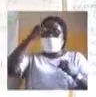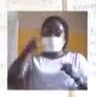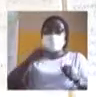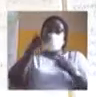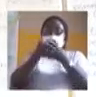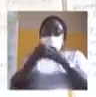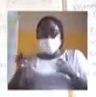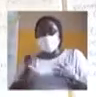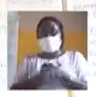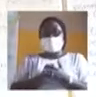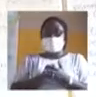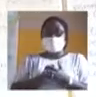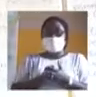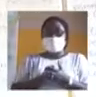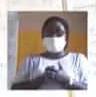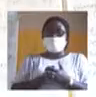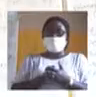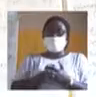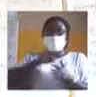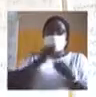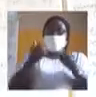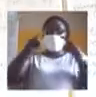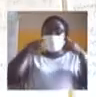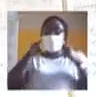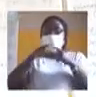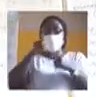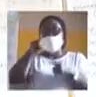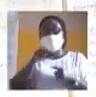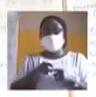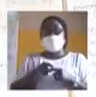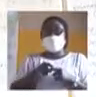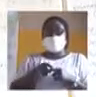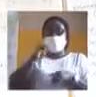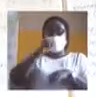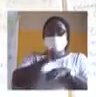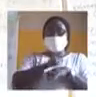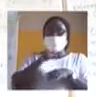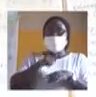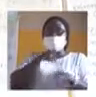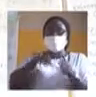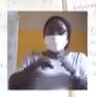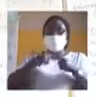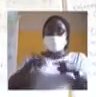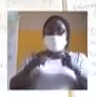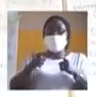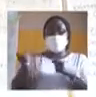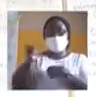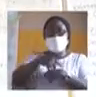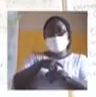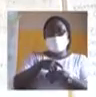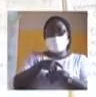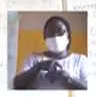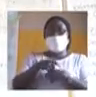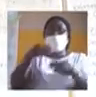viewers, that this is how far we can go today. But before I round off, I want us to